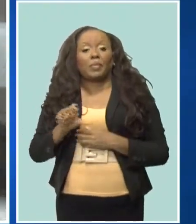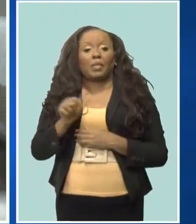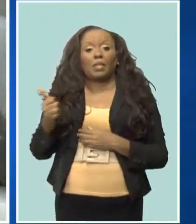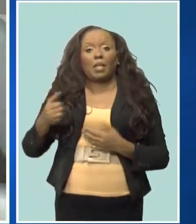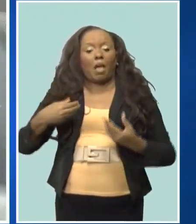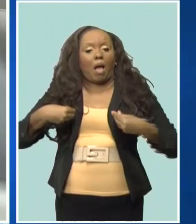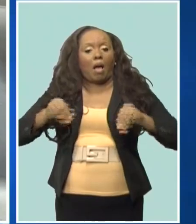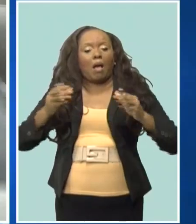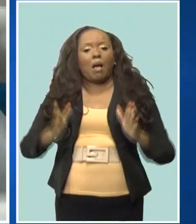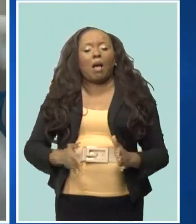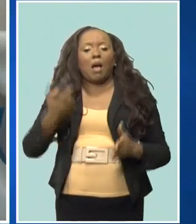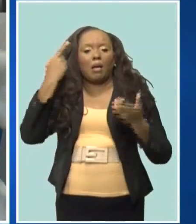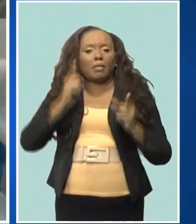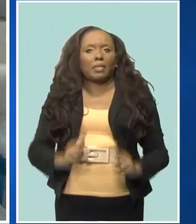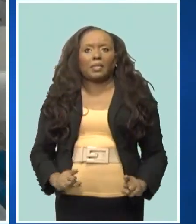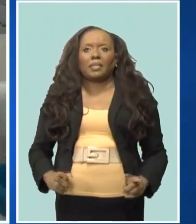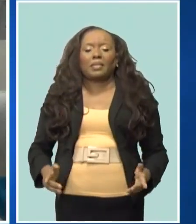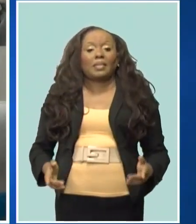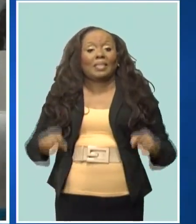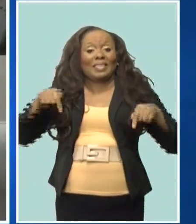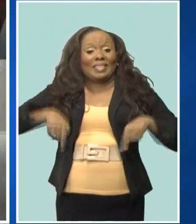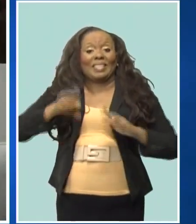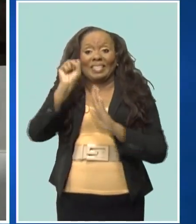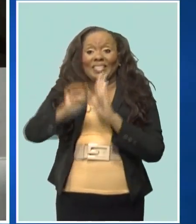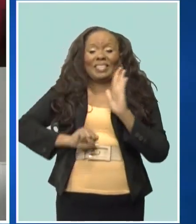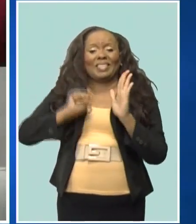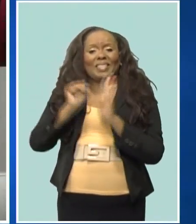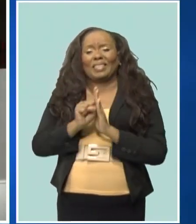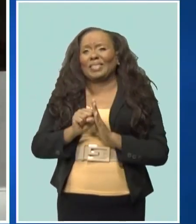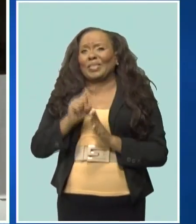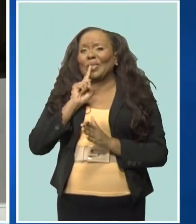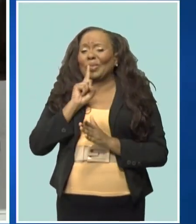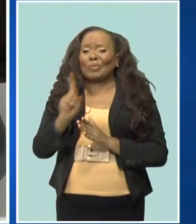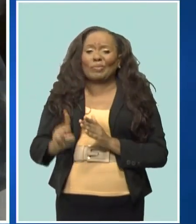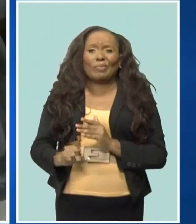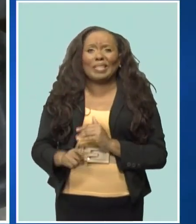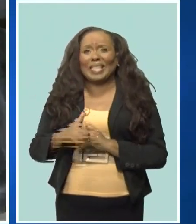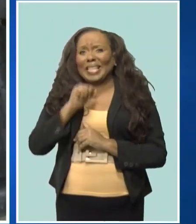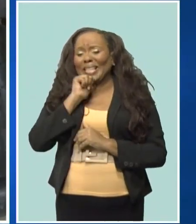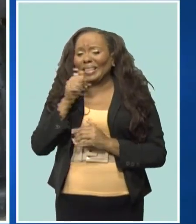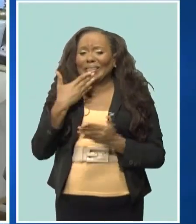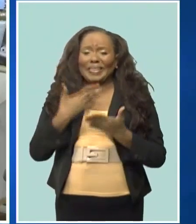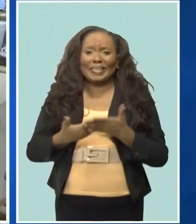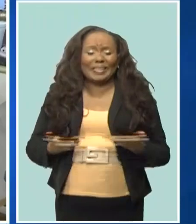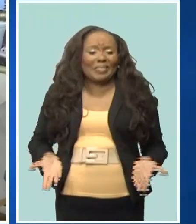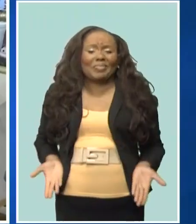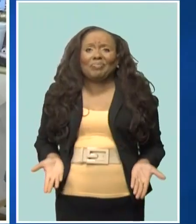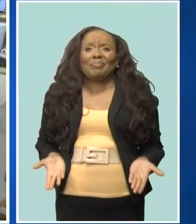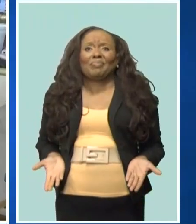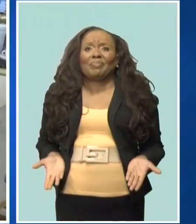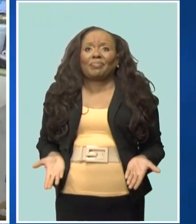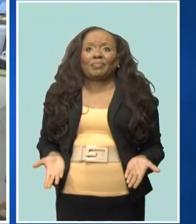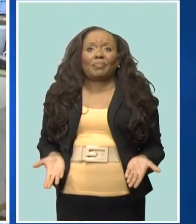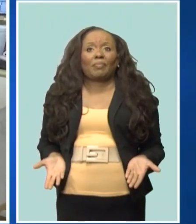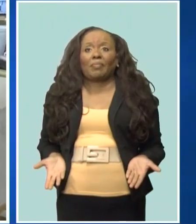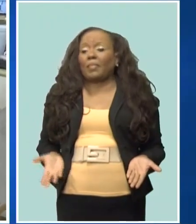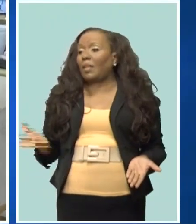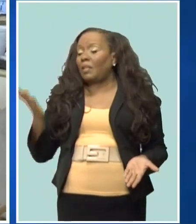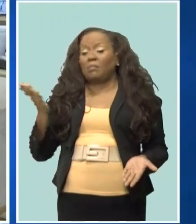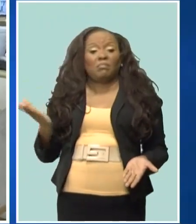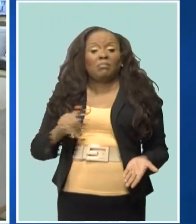Millington, agrees the season is shaping up to be a poor one. The boats are not bringing any fish. If they